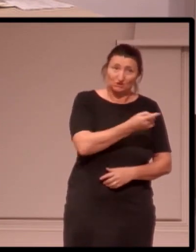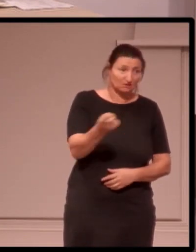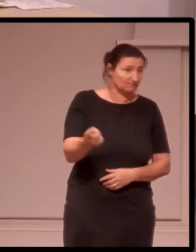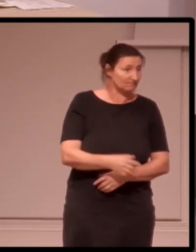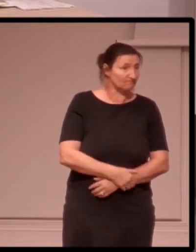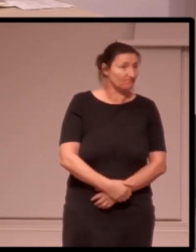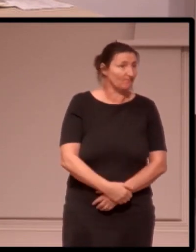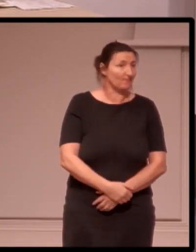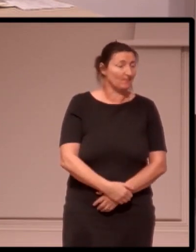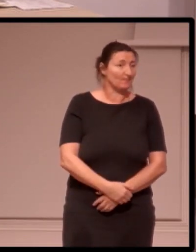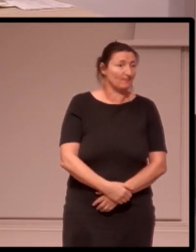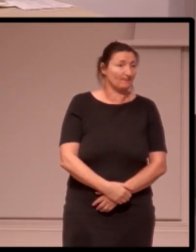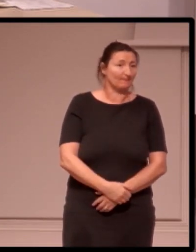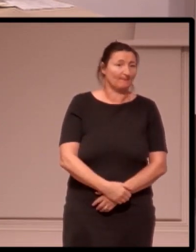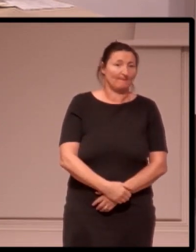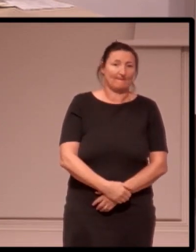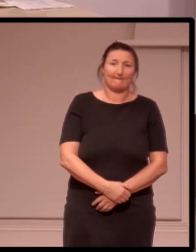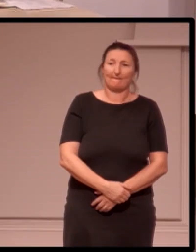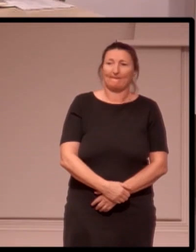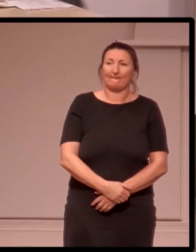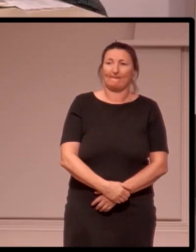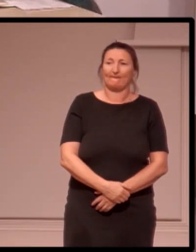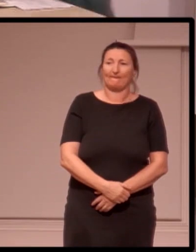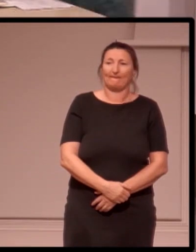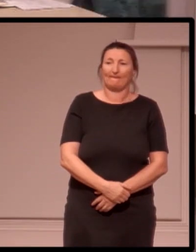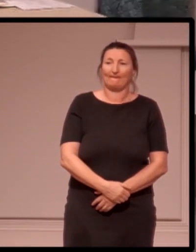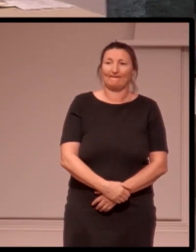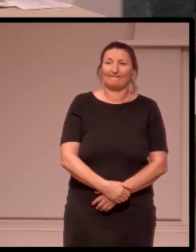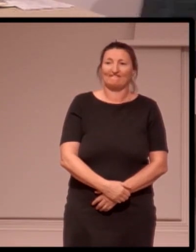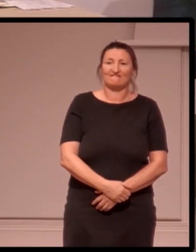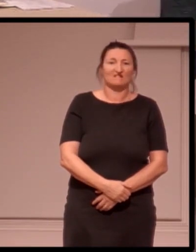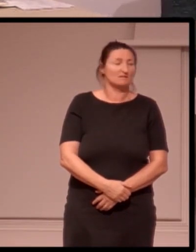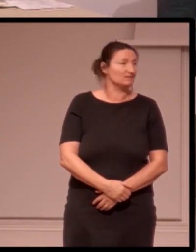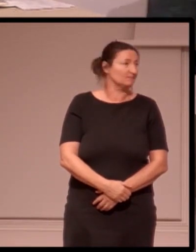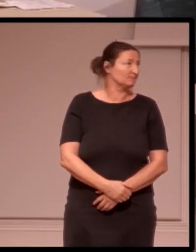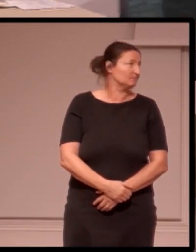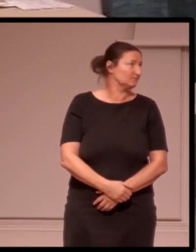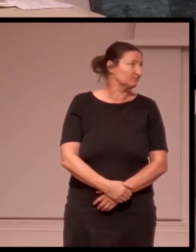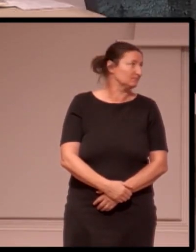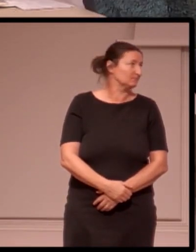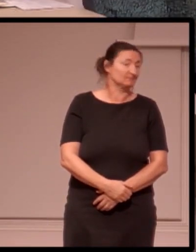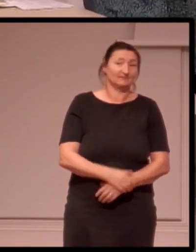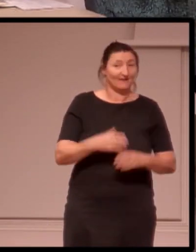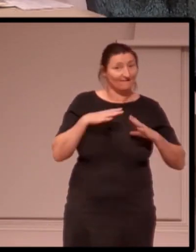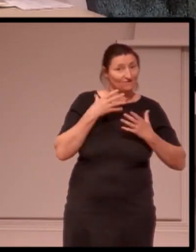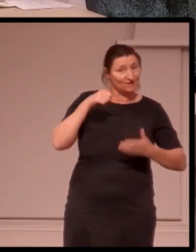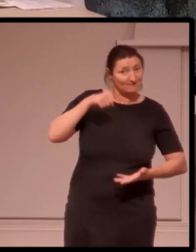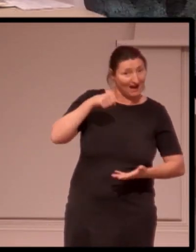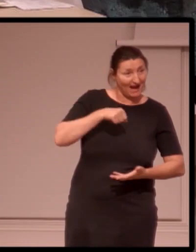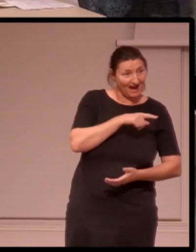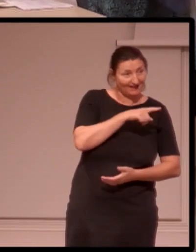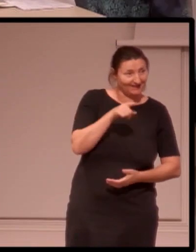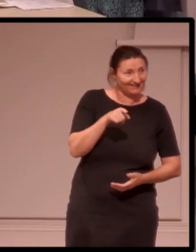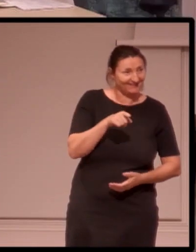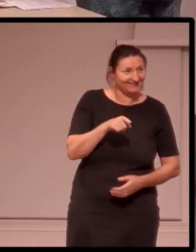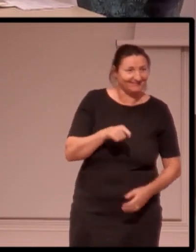audience got any questions for any member of the panel or any comments about the discussion? And of course, we have another tote bag for them.